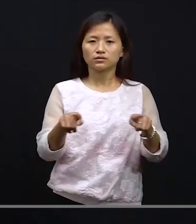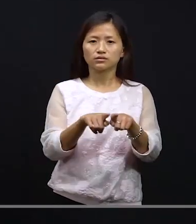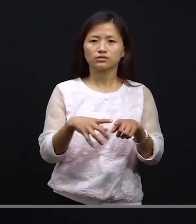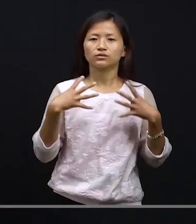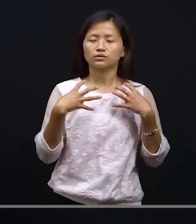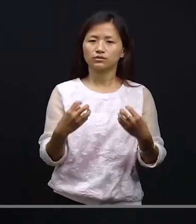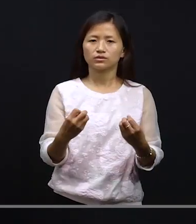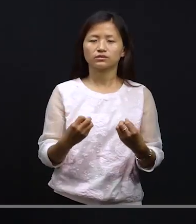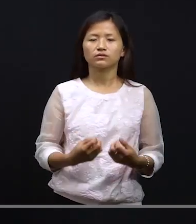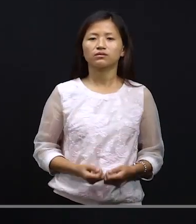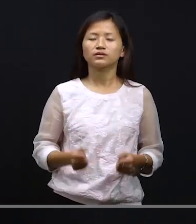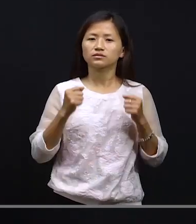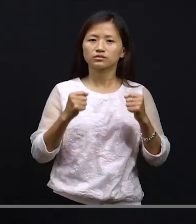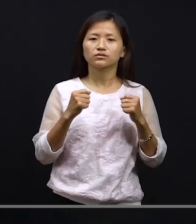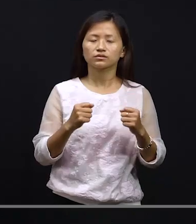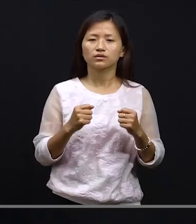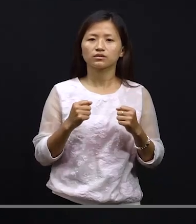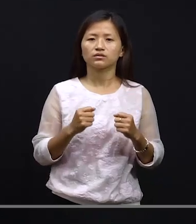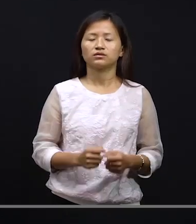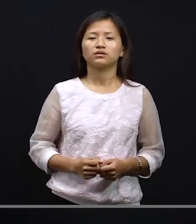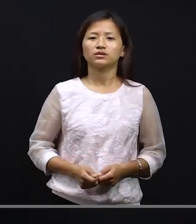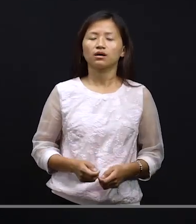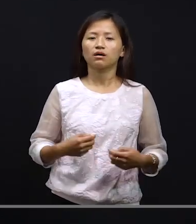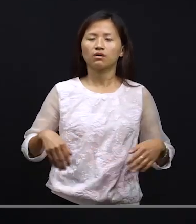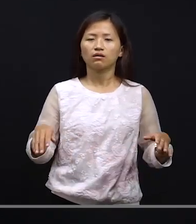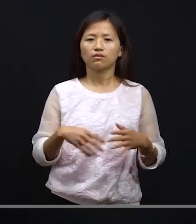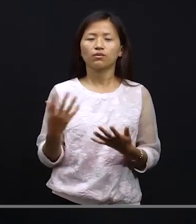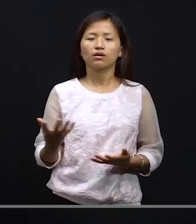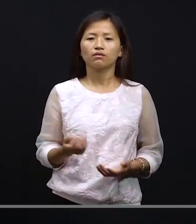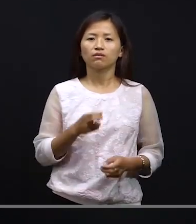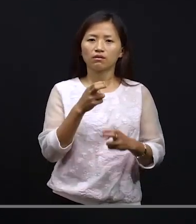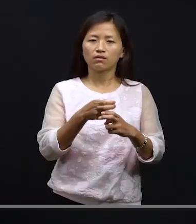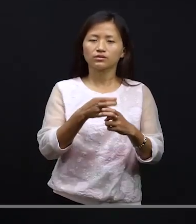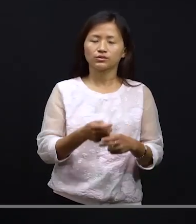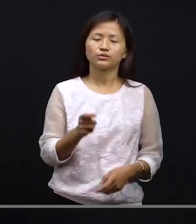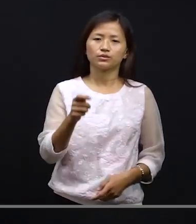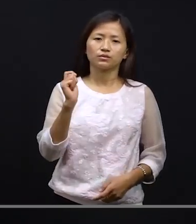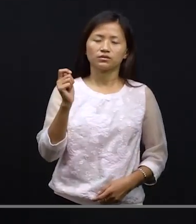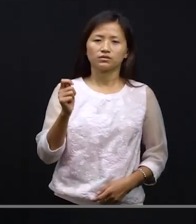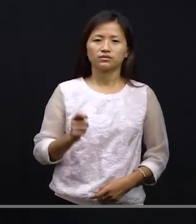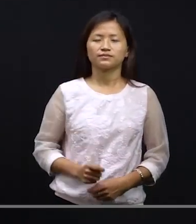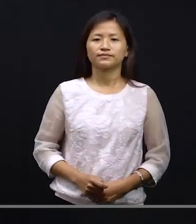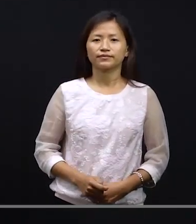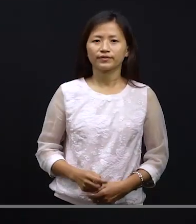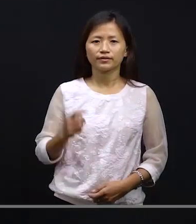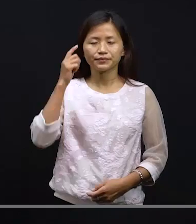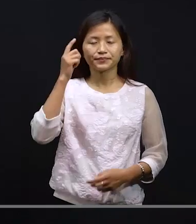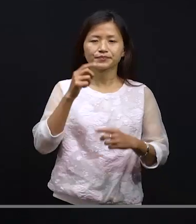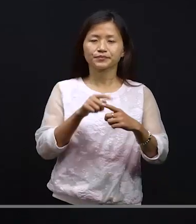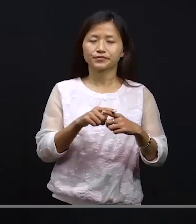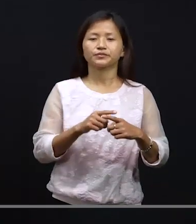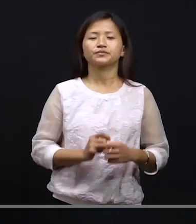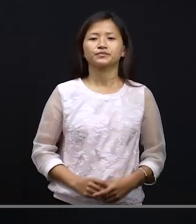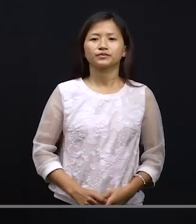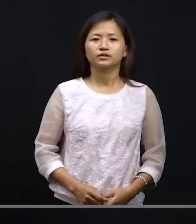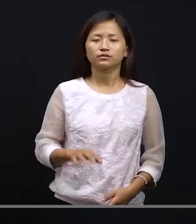it is how you struggle, or it is how hard you work, and to have a positive attitude in everything that you see, then only